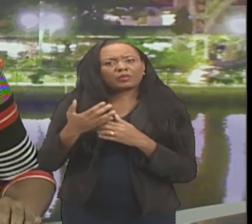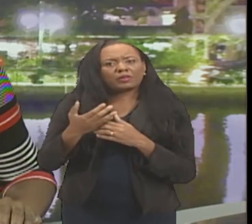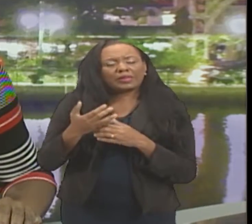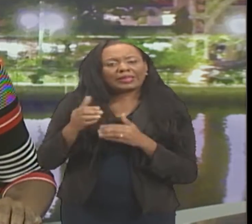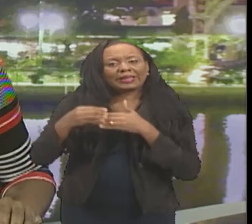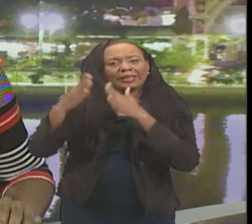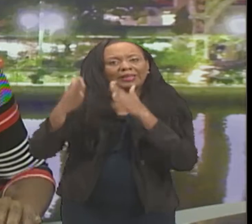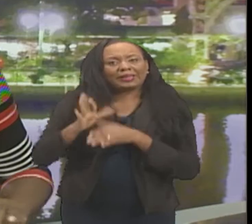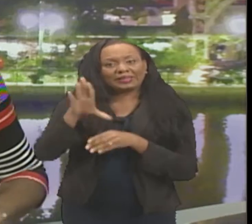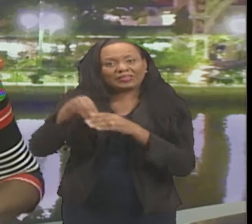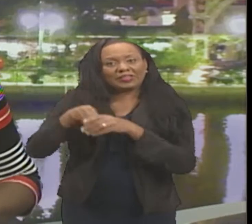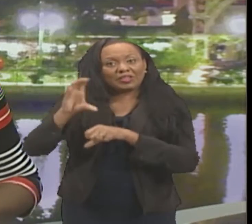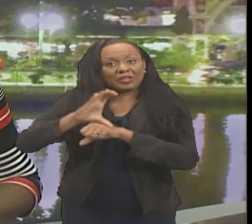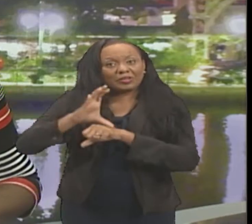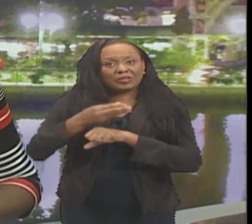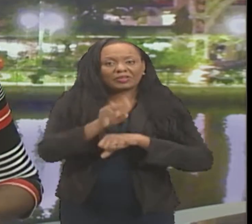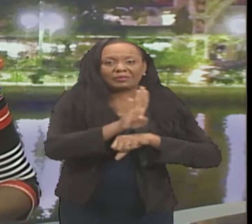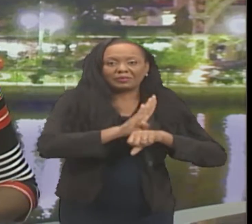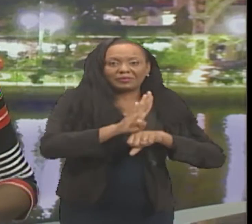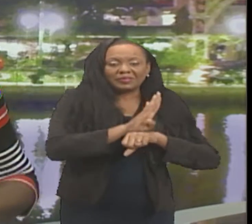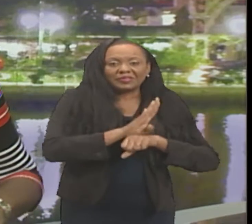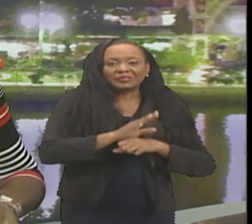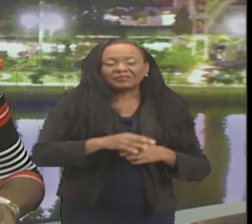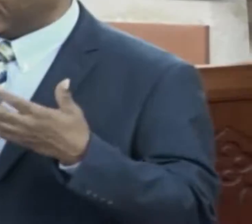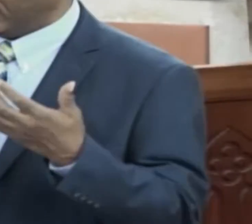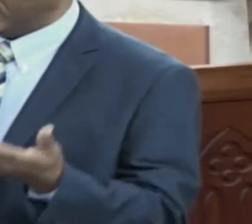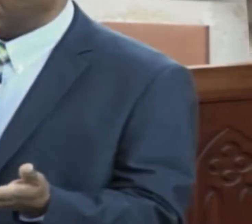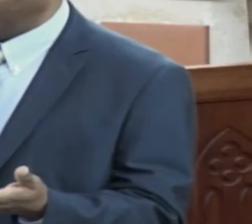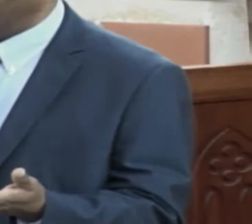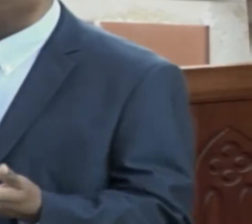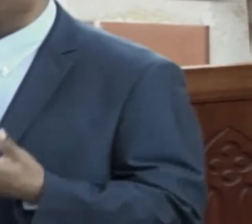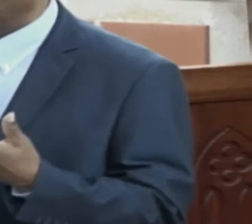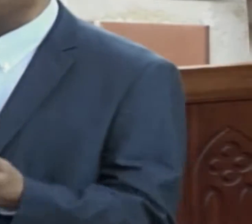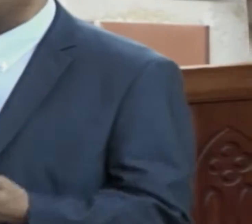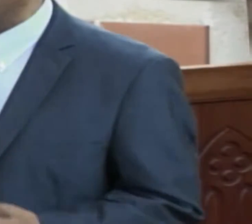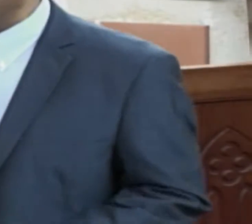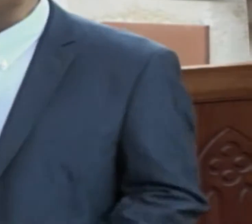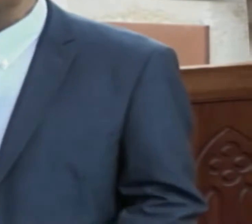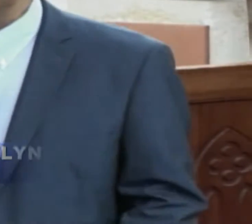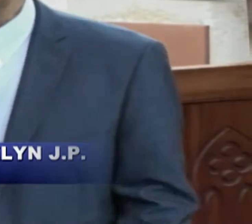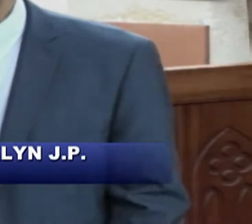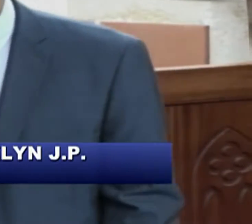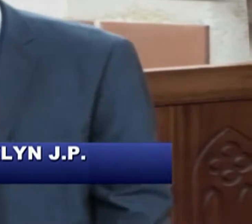country. I am hopeful that he will be able to